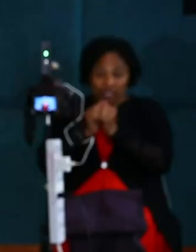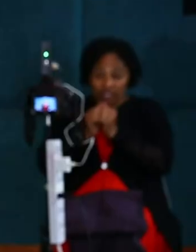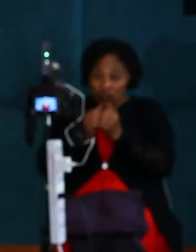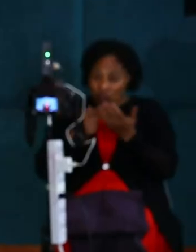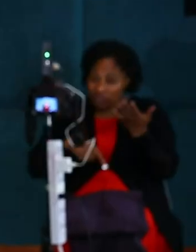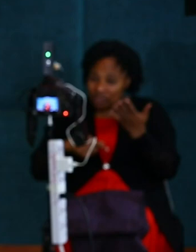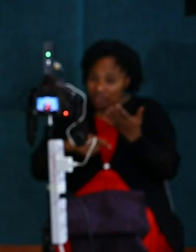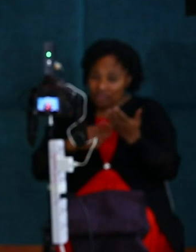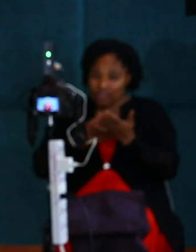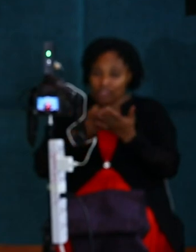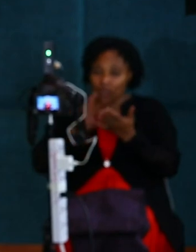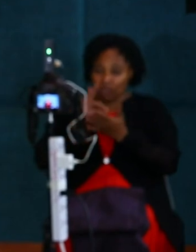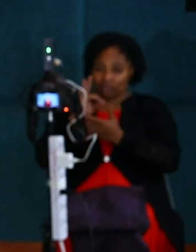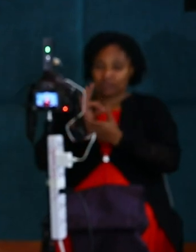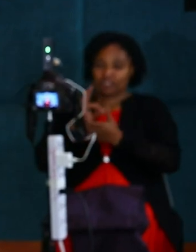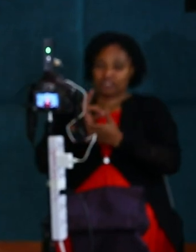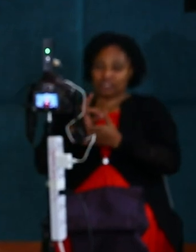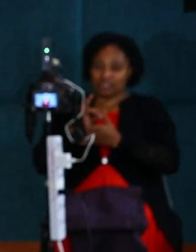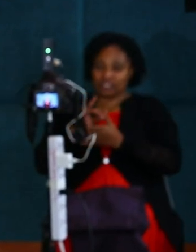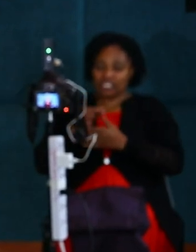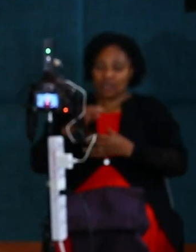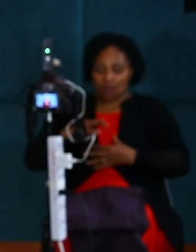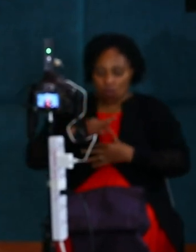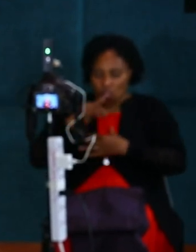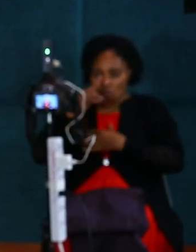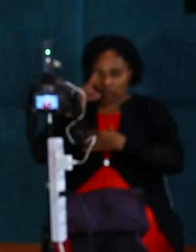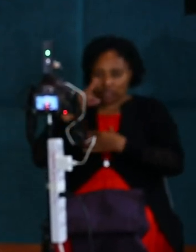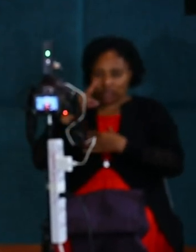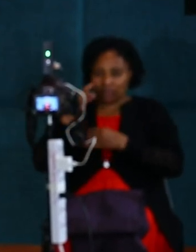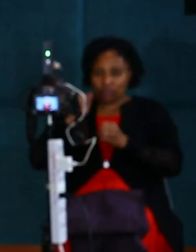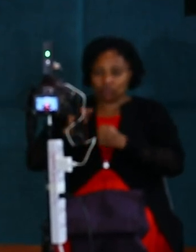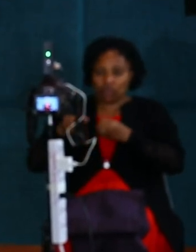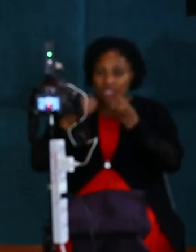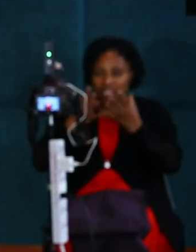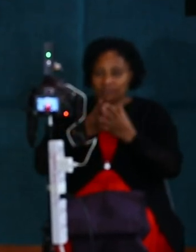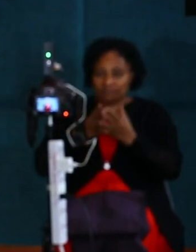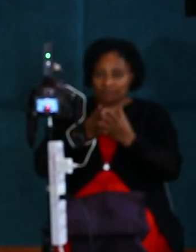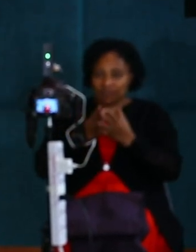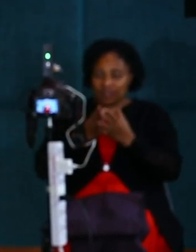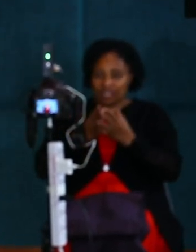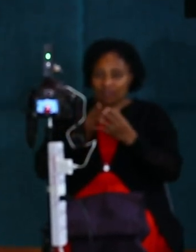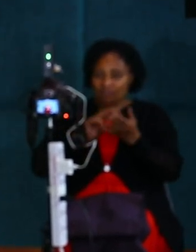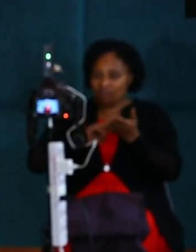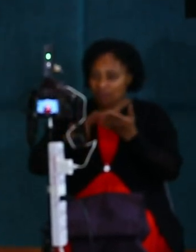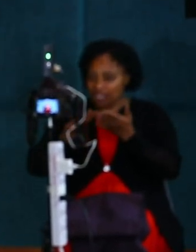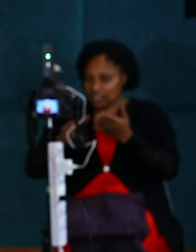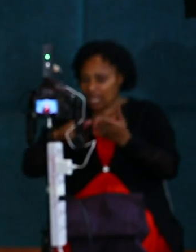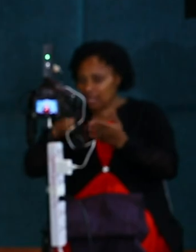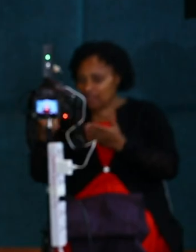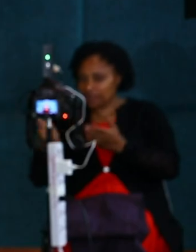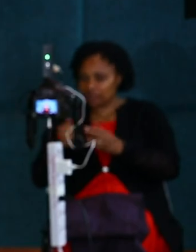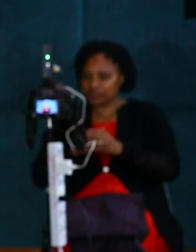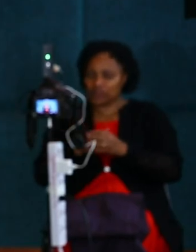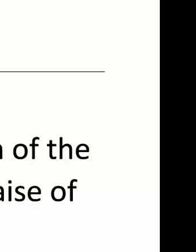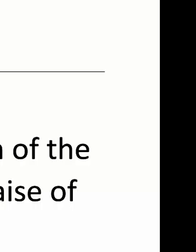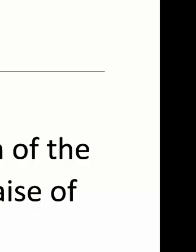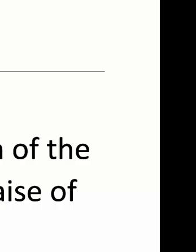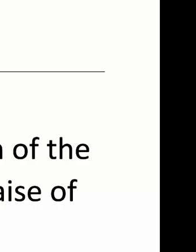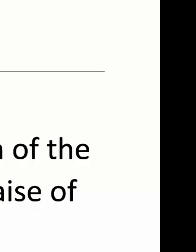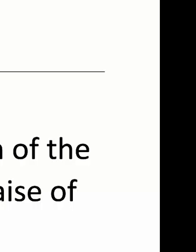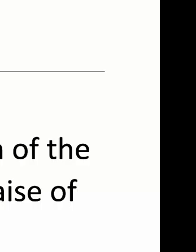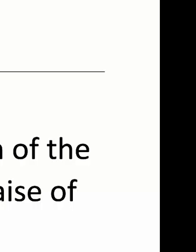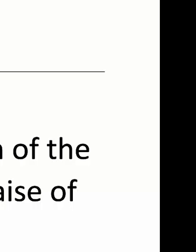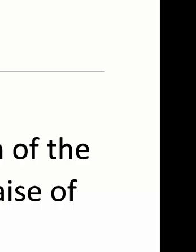Spirit of promise, the Holy Ghost sealing you. And there's a comma, so I'm going over to the next verse, verse 14. That Holy Ghost